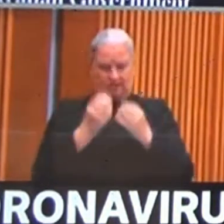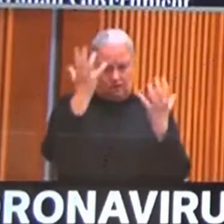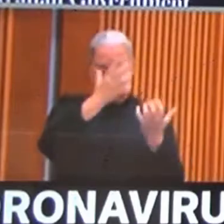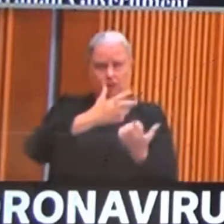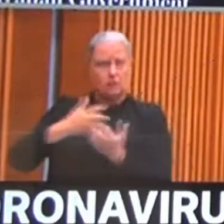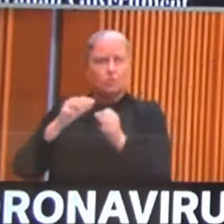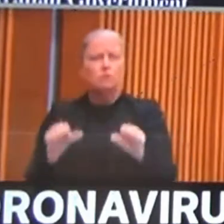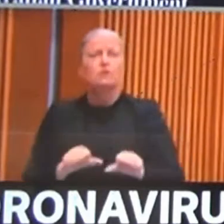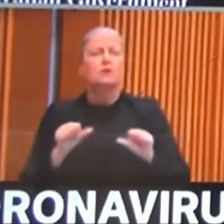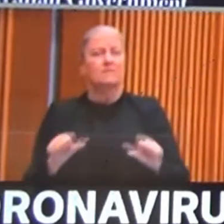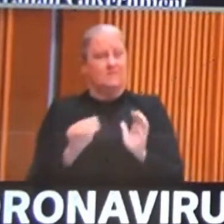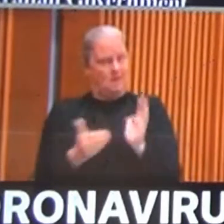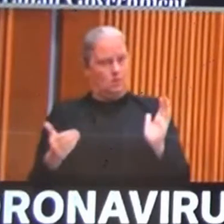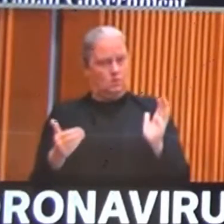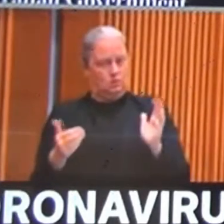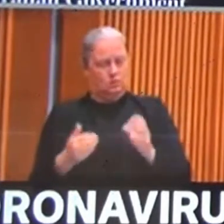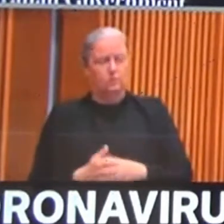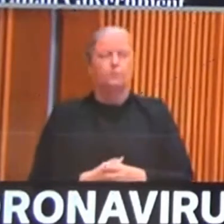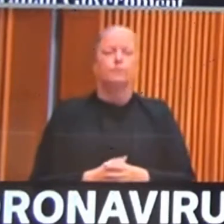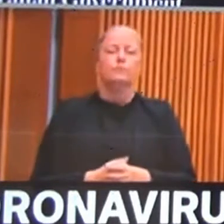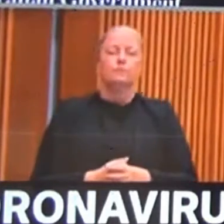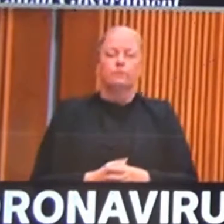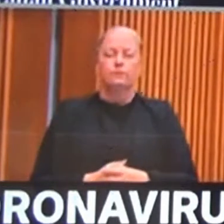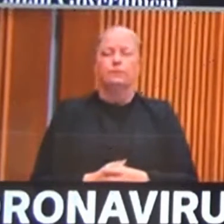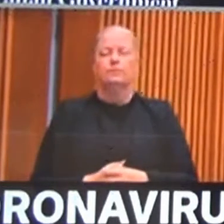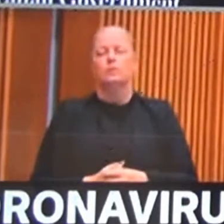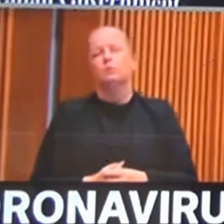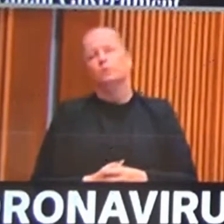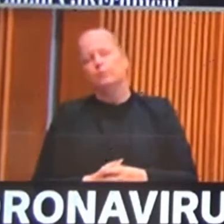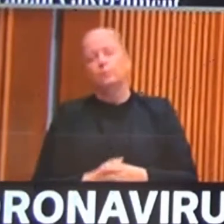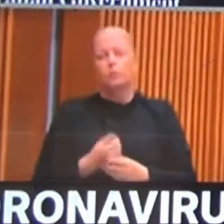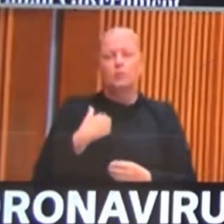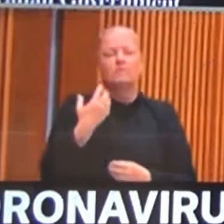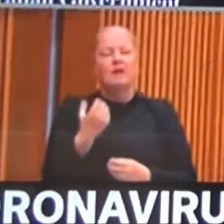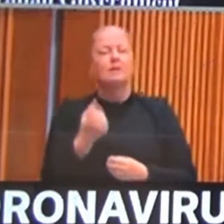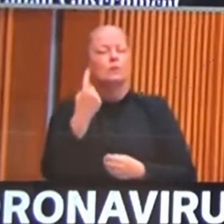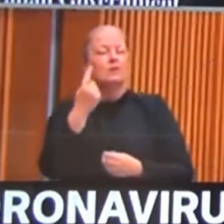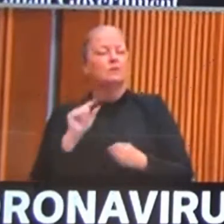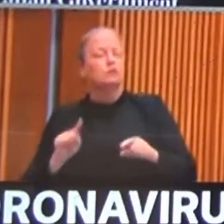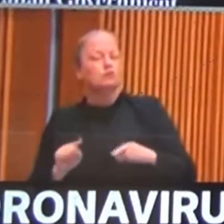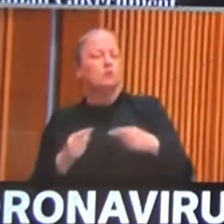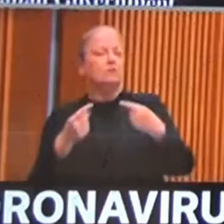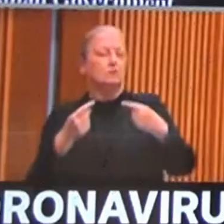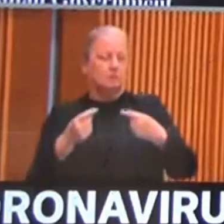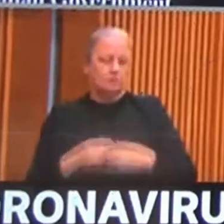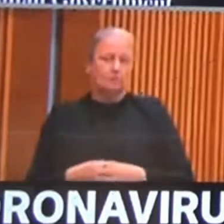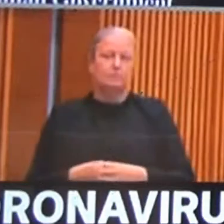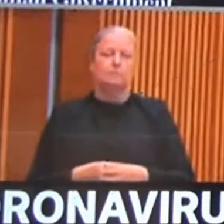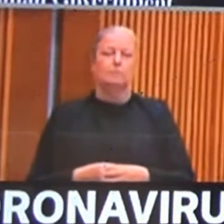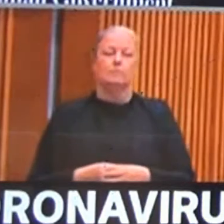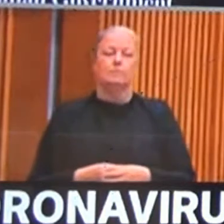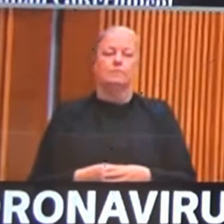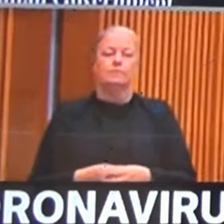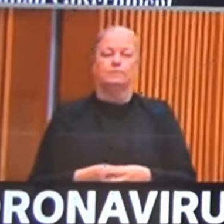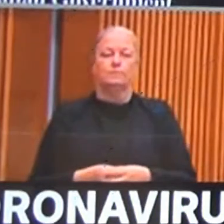the happy challenges we have as a consequence of the success of the nation